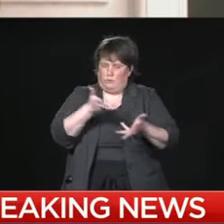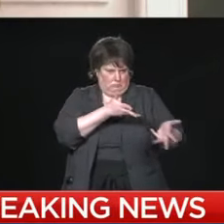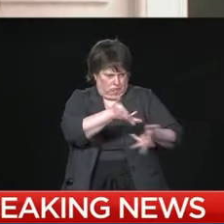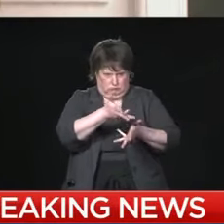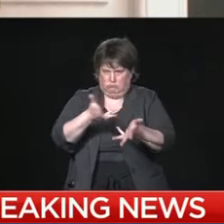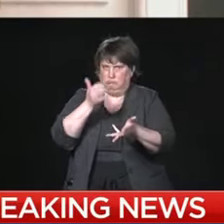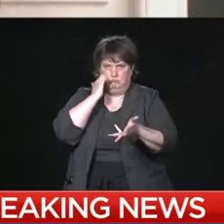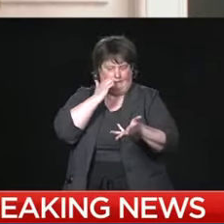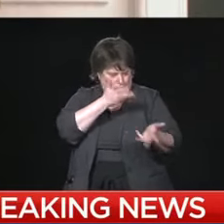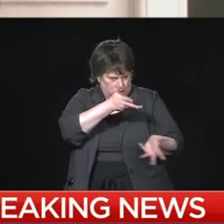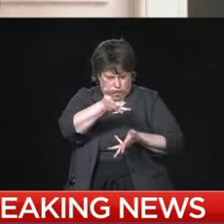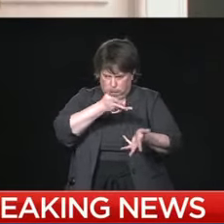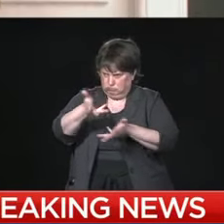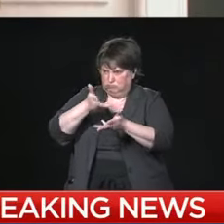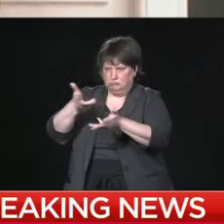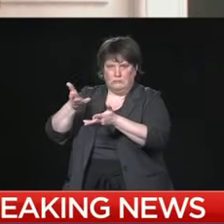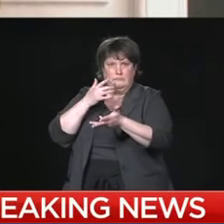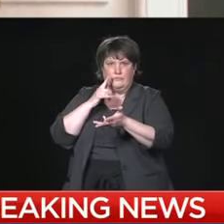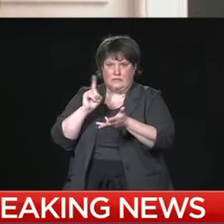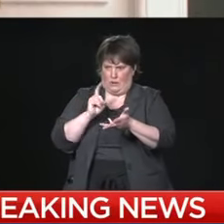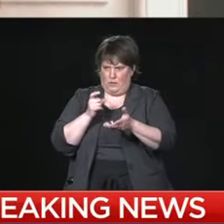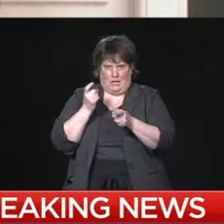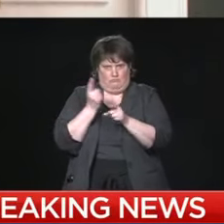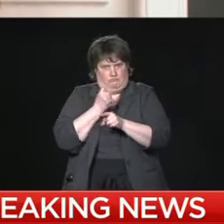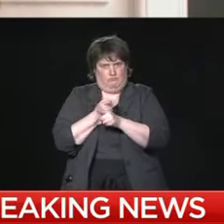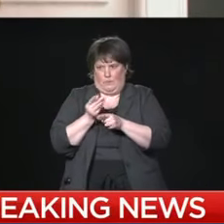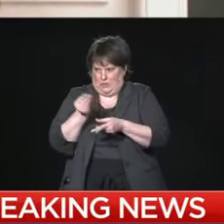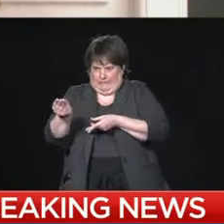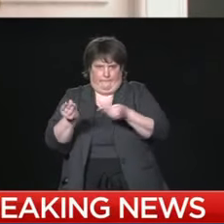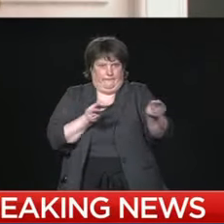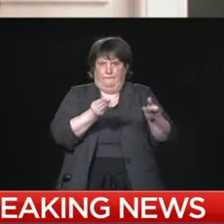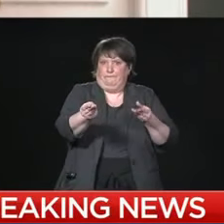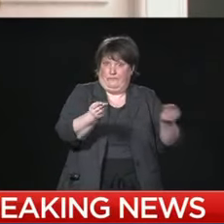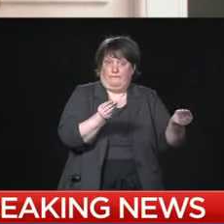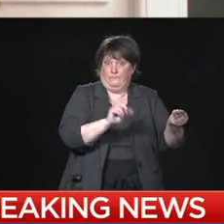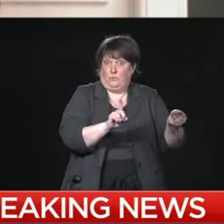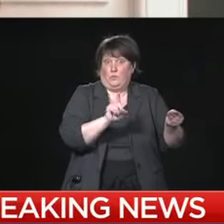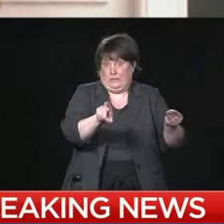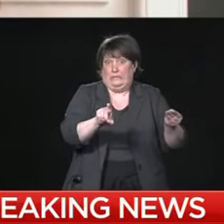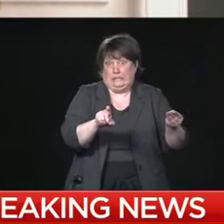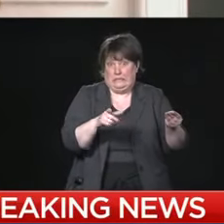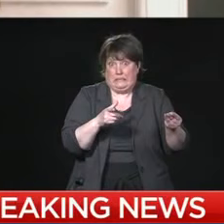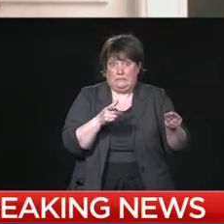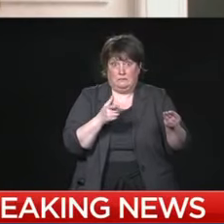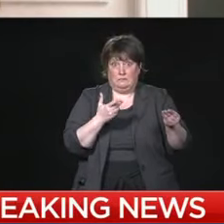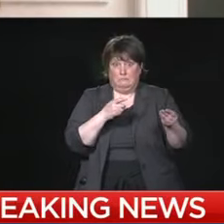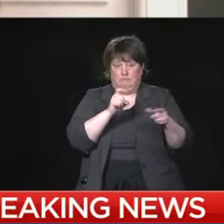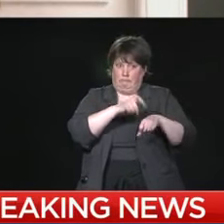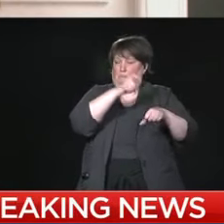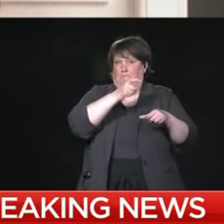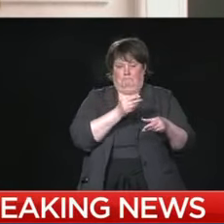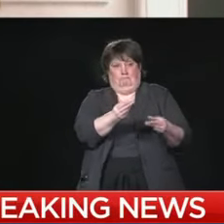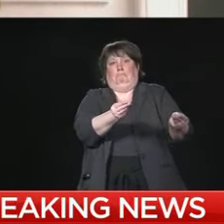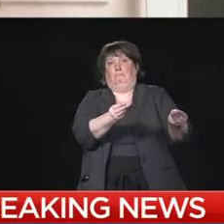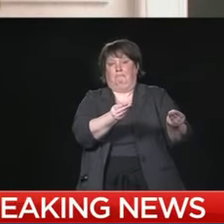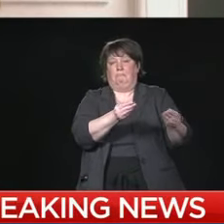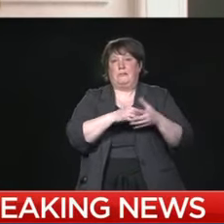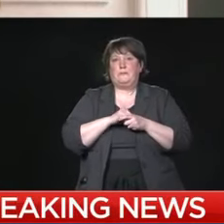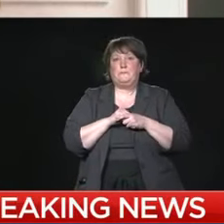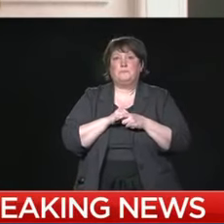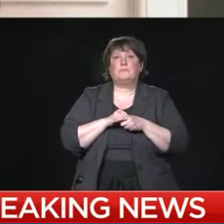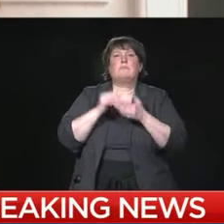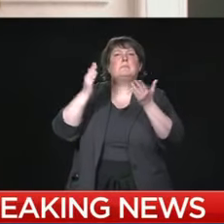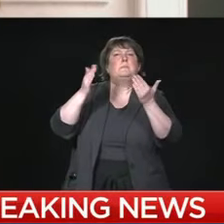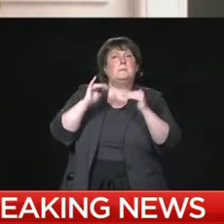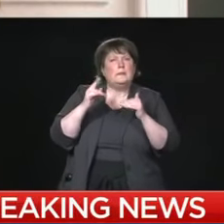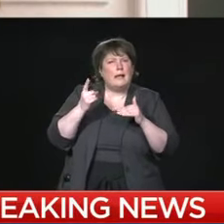the resources needed in different parts of the country will get there exactly when they're needed. And on the